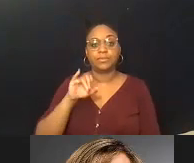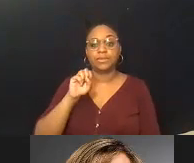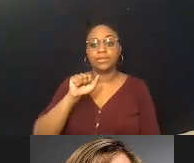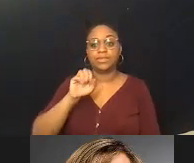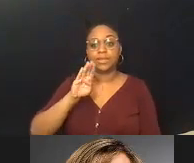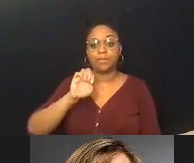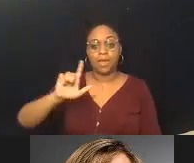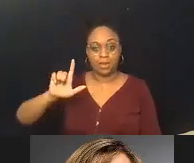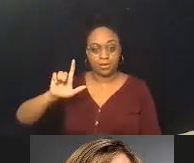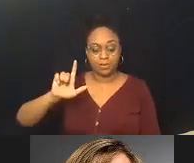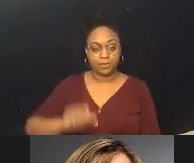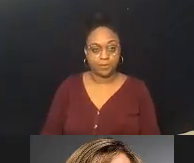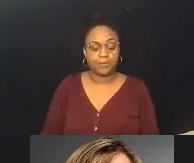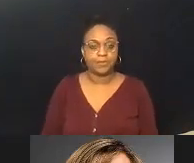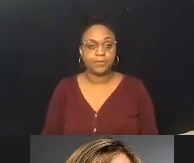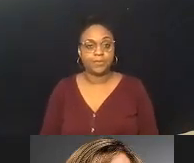This is Isabel speaking.